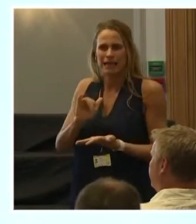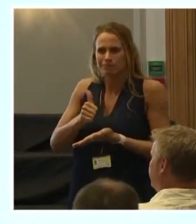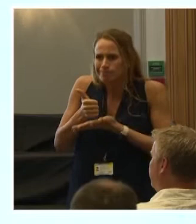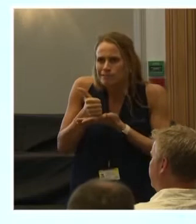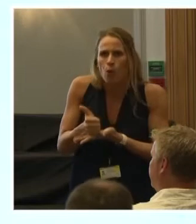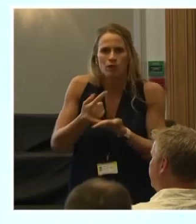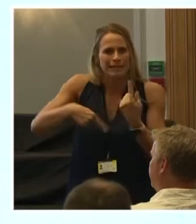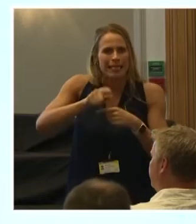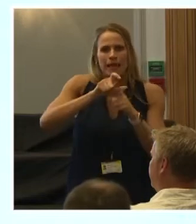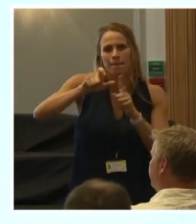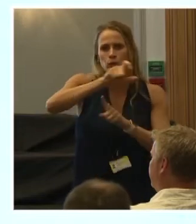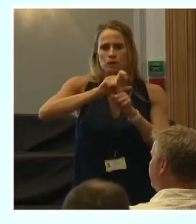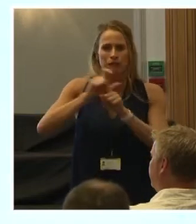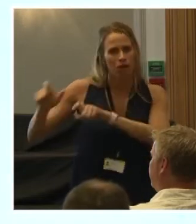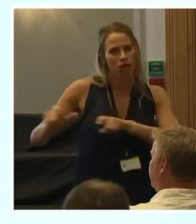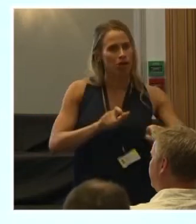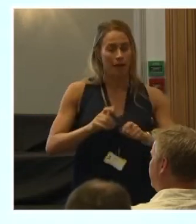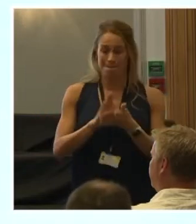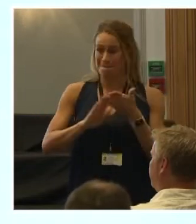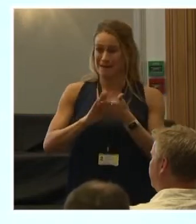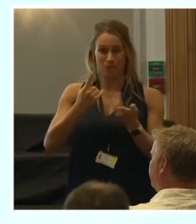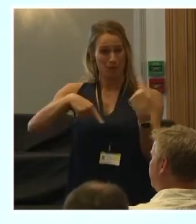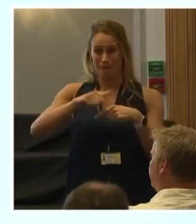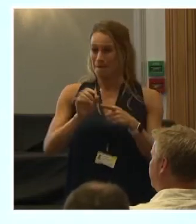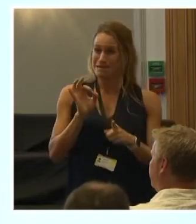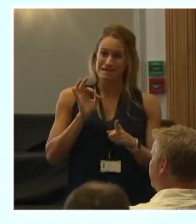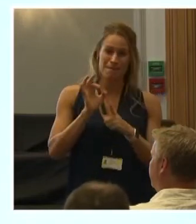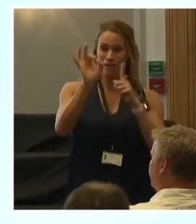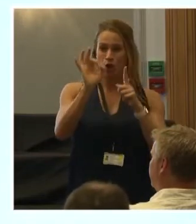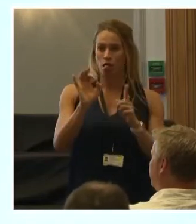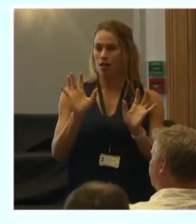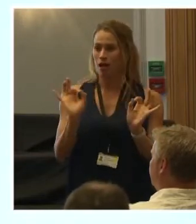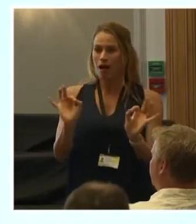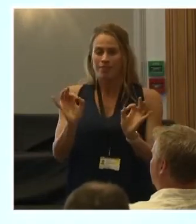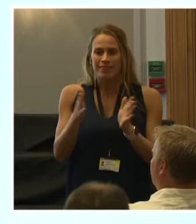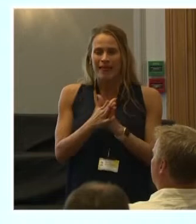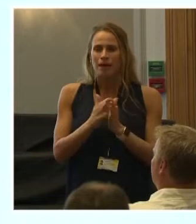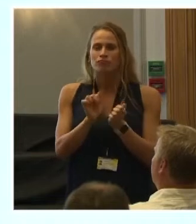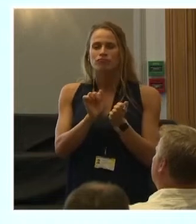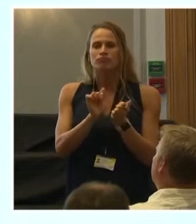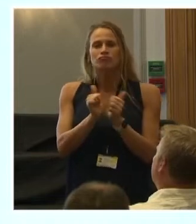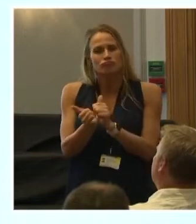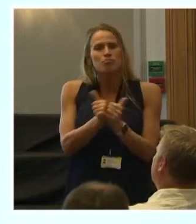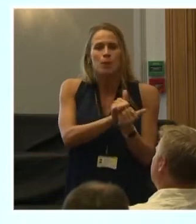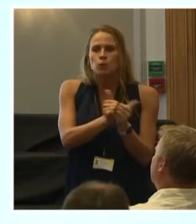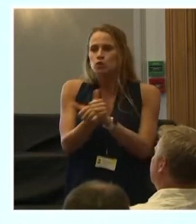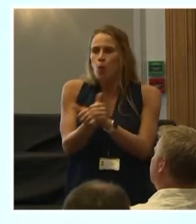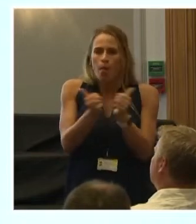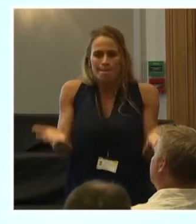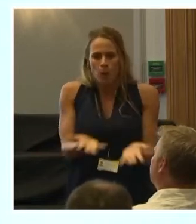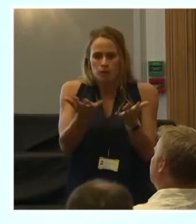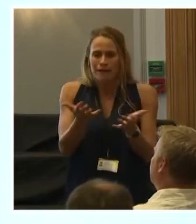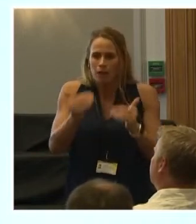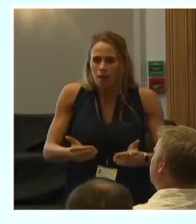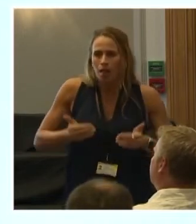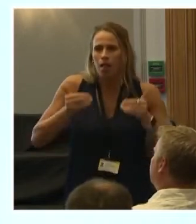remains. And that's what makes us so special. That mutual motivation to move forwards that has helped the